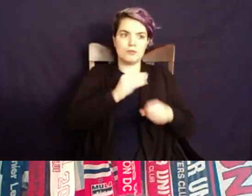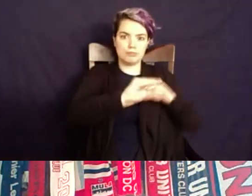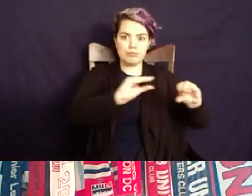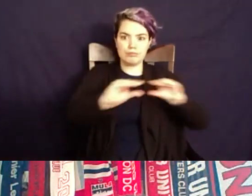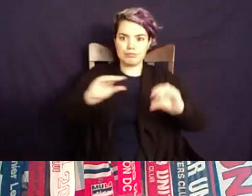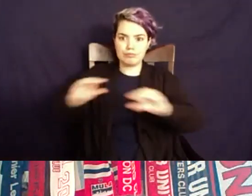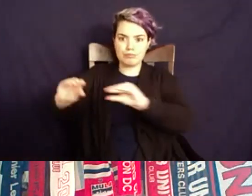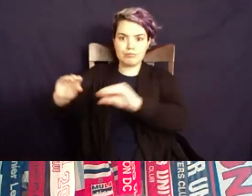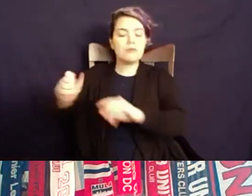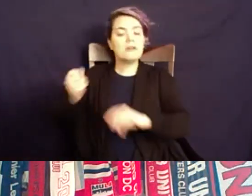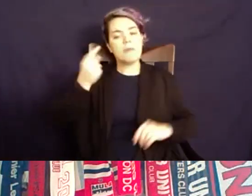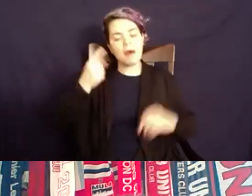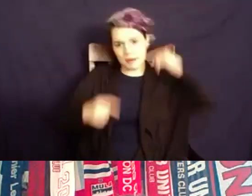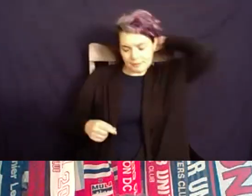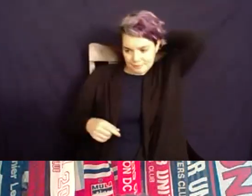but it,